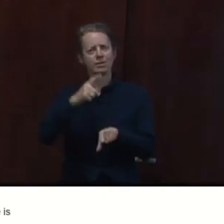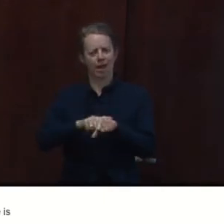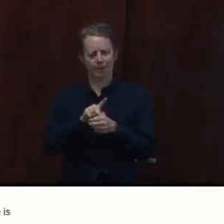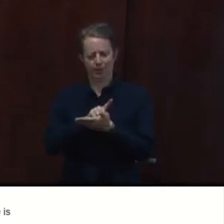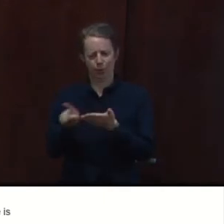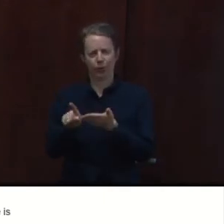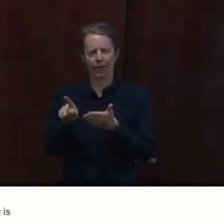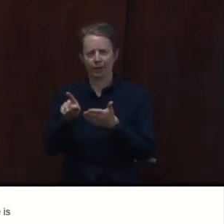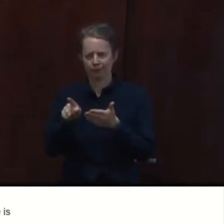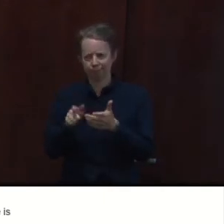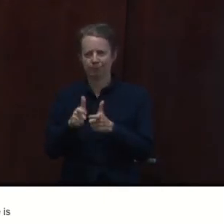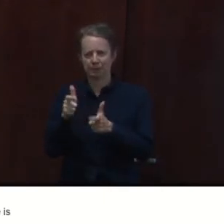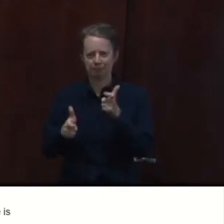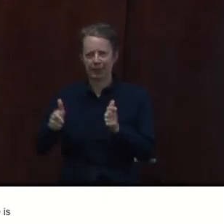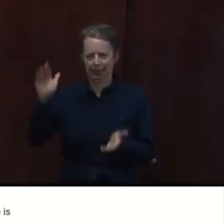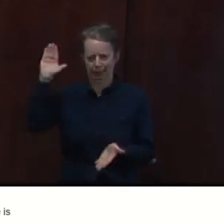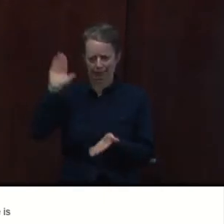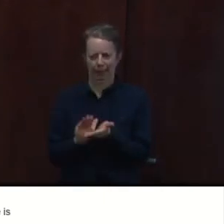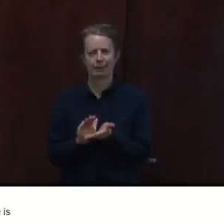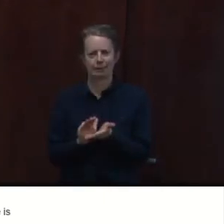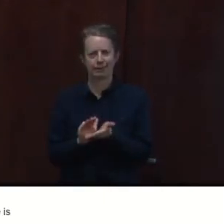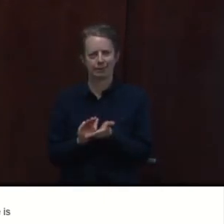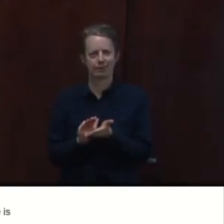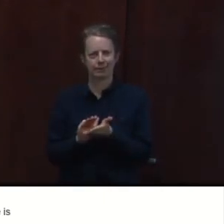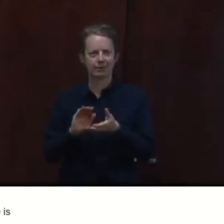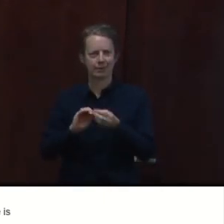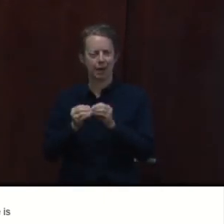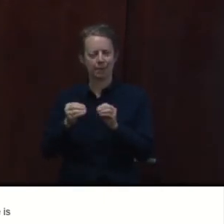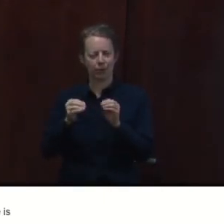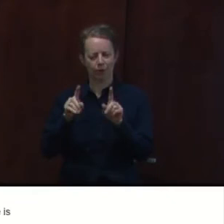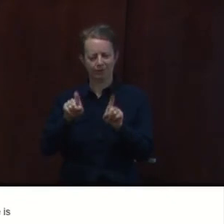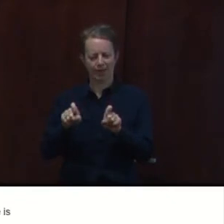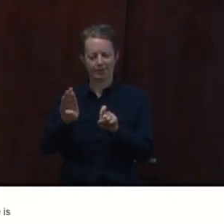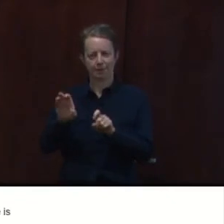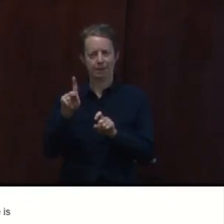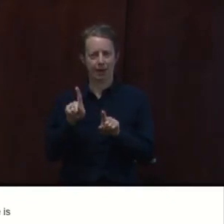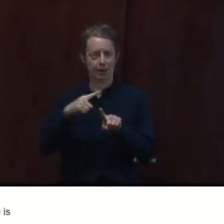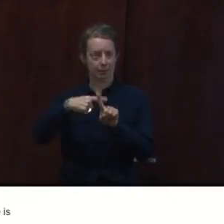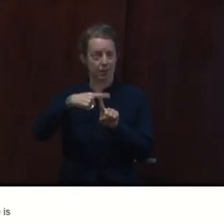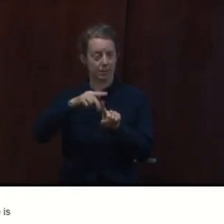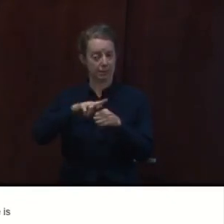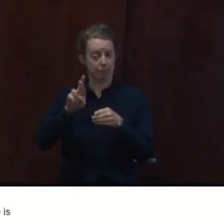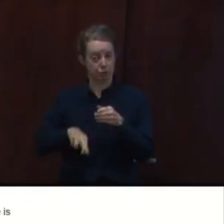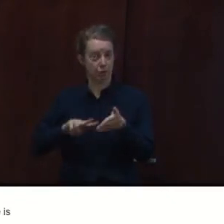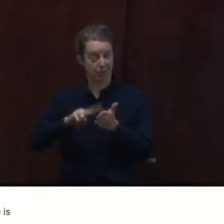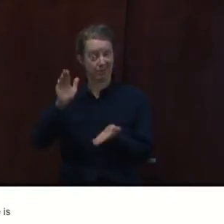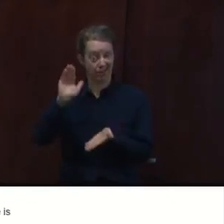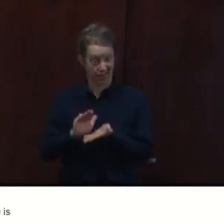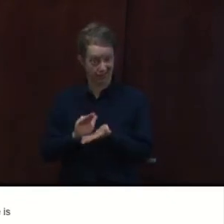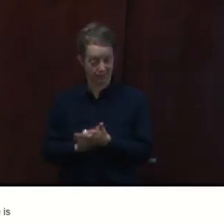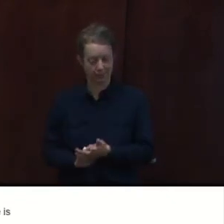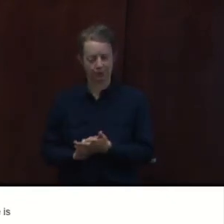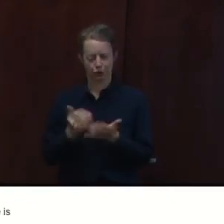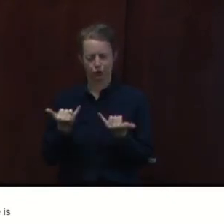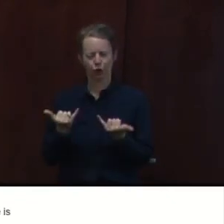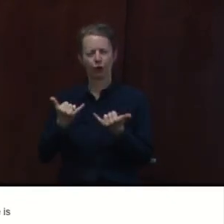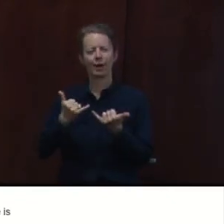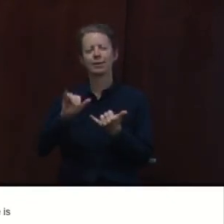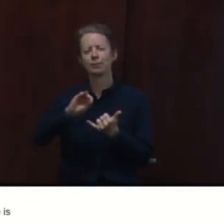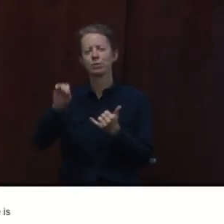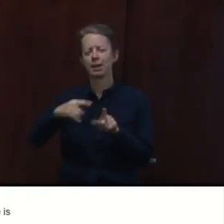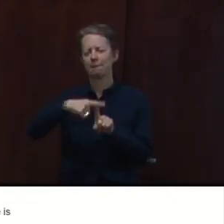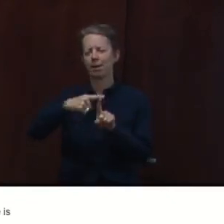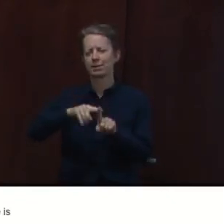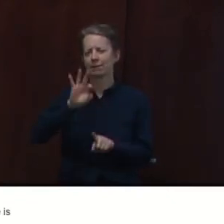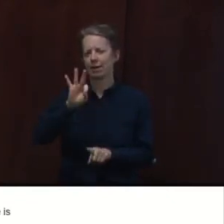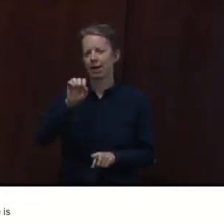decrease in the number of tests that are coming back positive. Our current percent positivity is